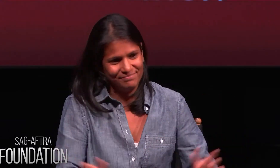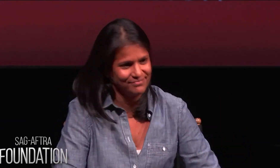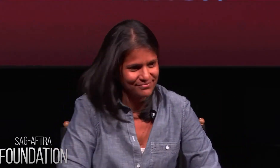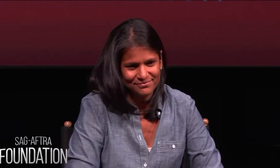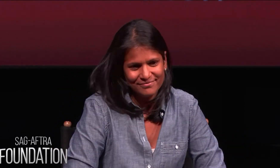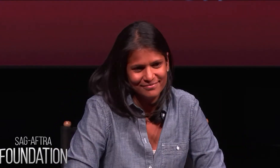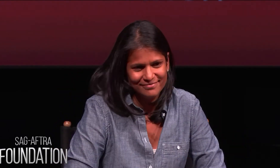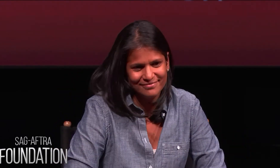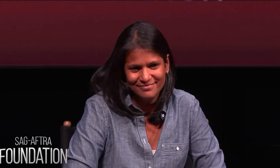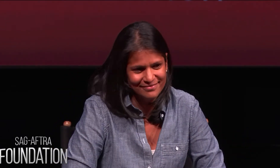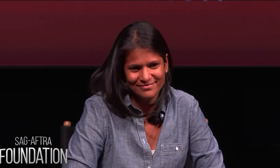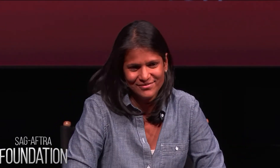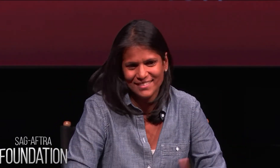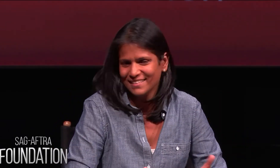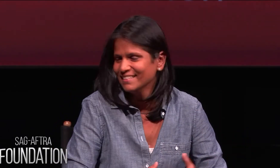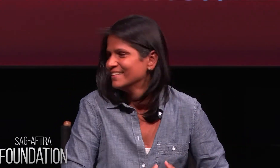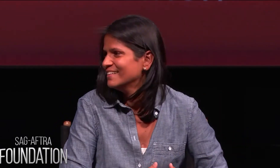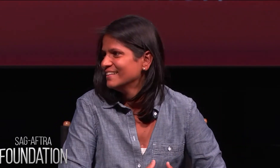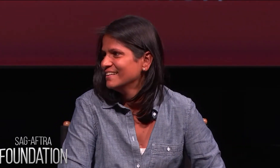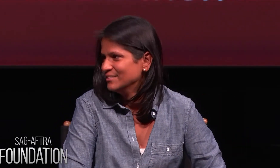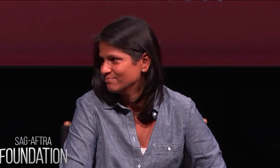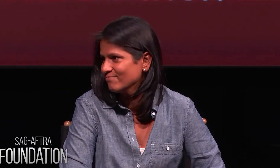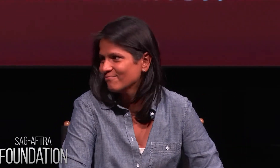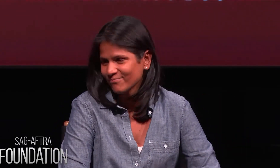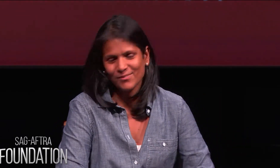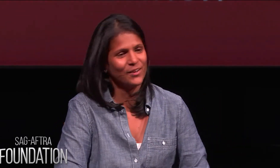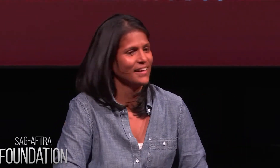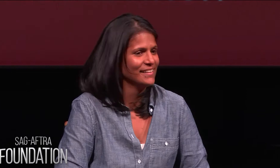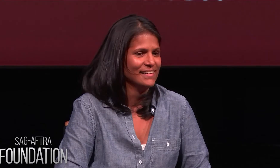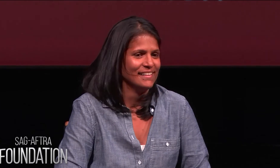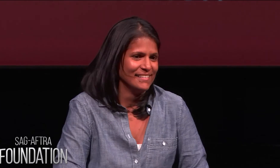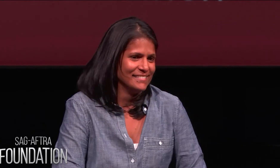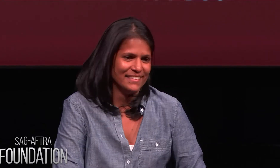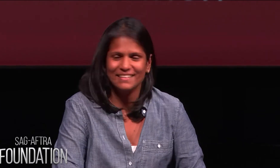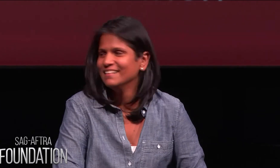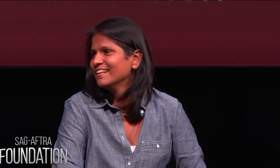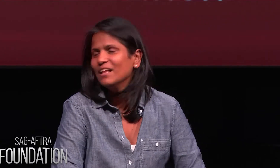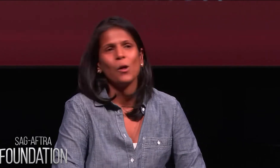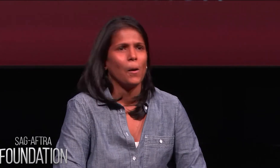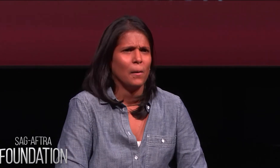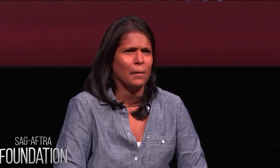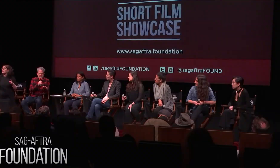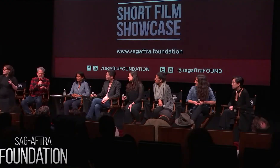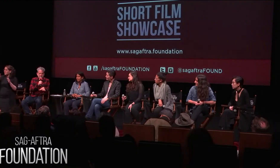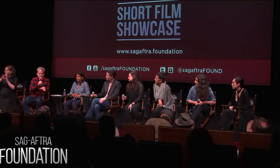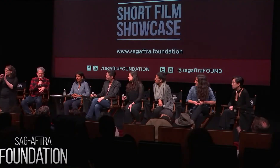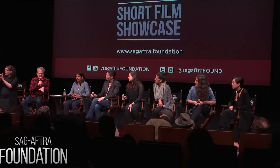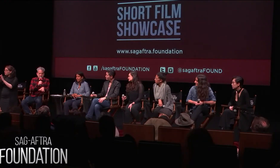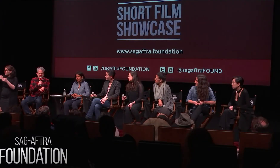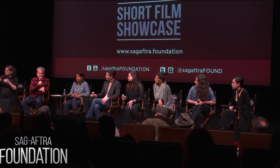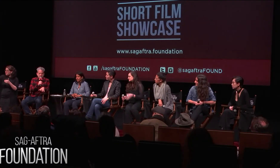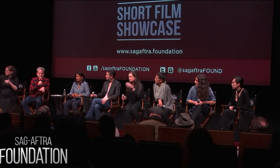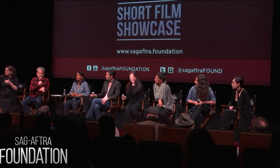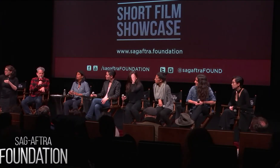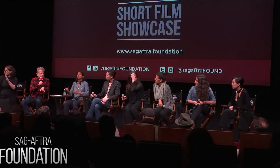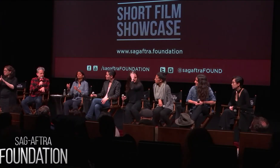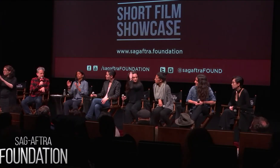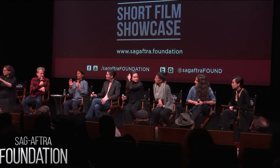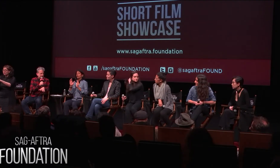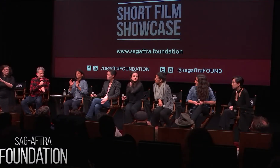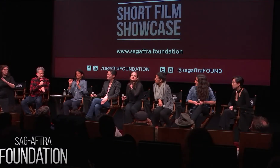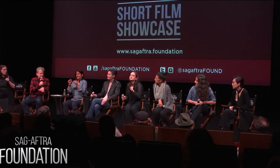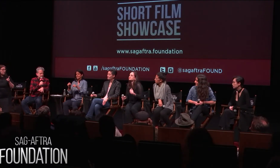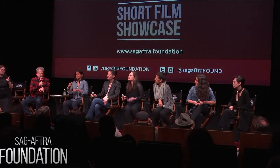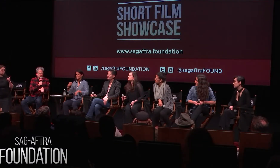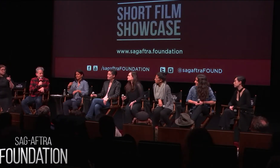and friends. And it's a comedy series, so that's what you're seeing throughout the series. And is it the same characters, basically, the same